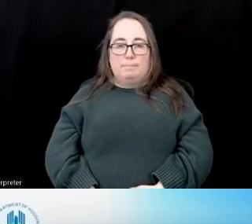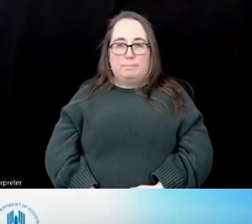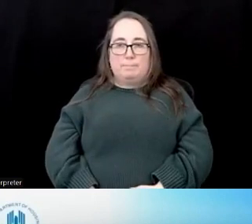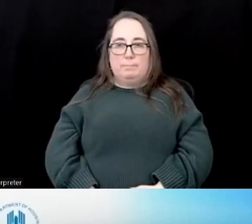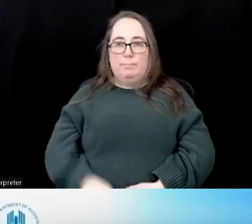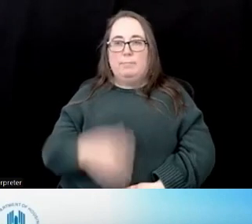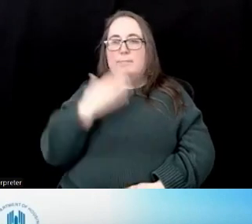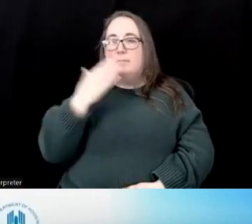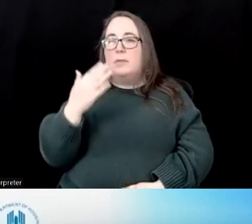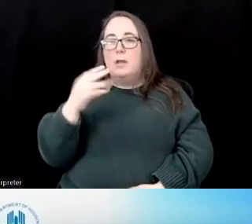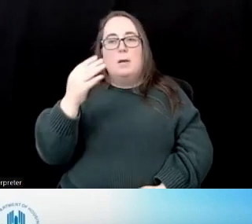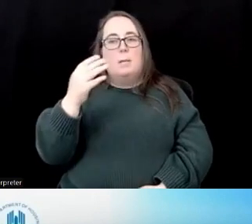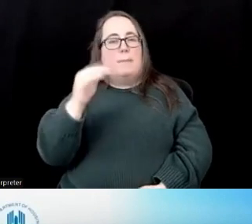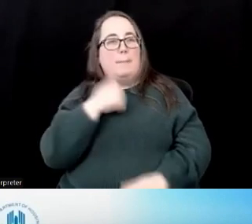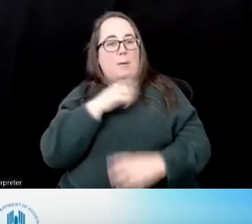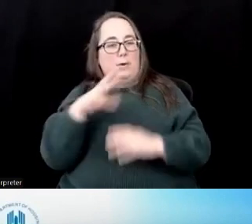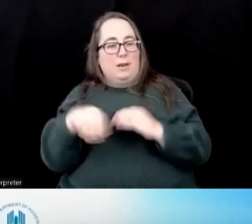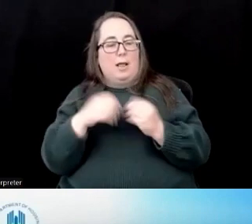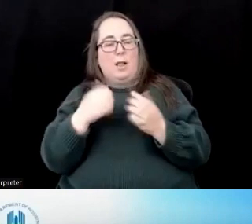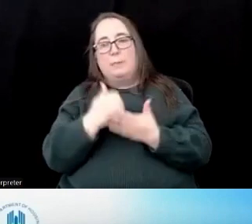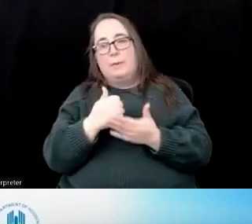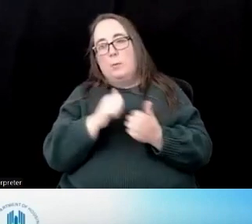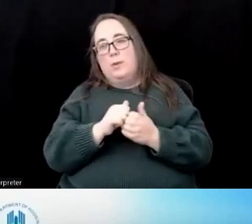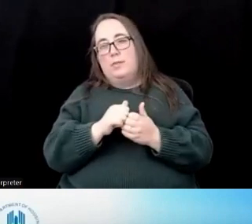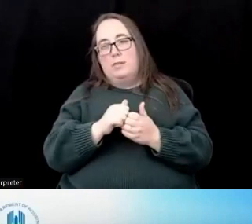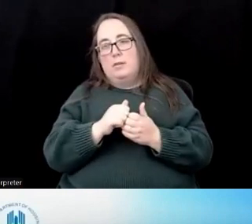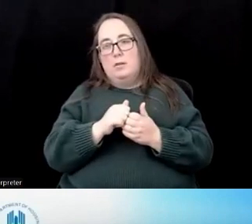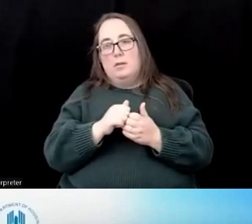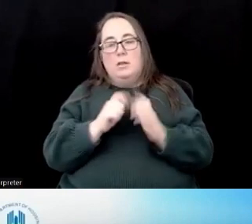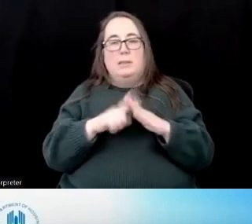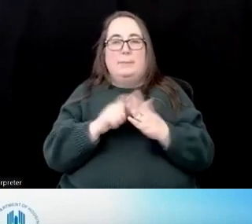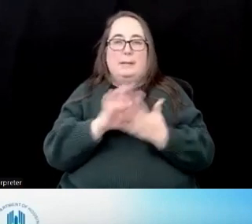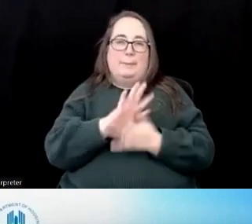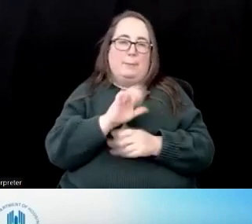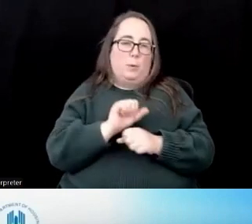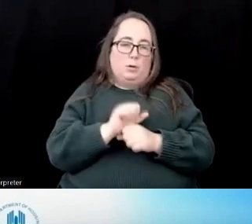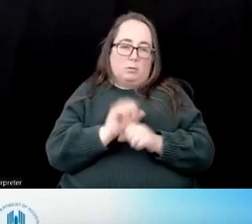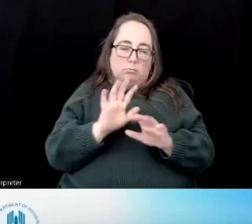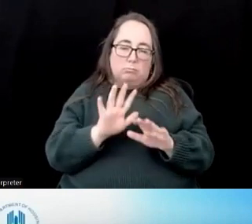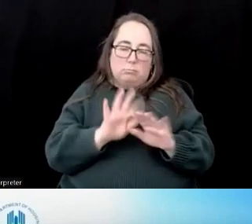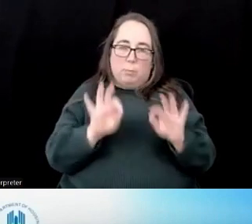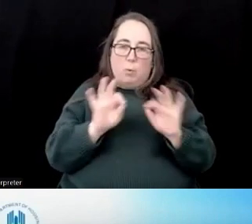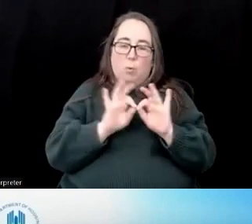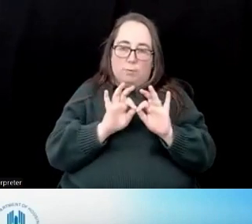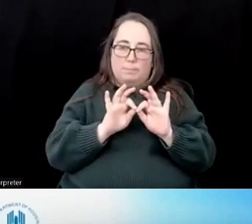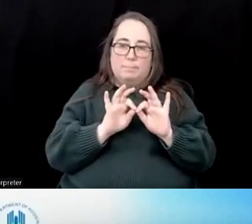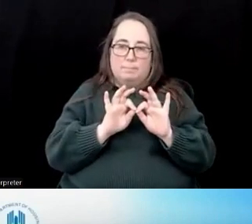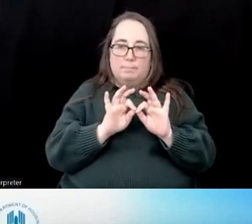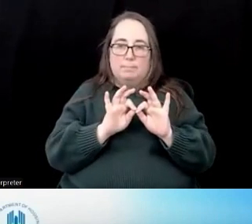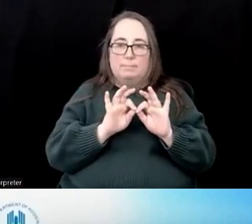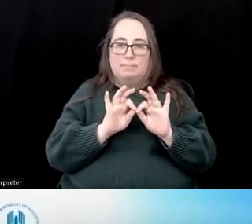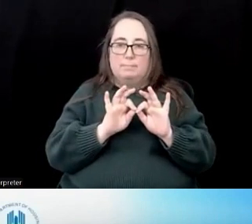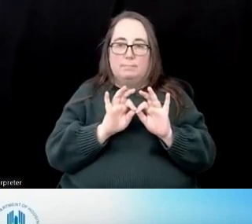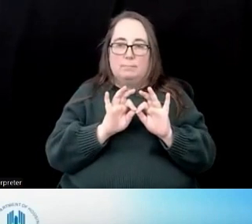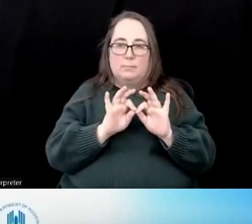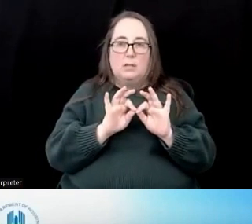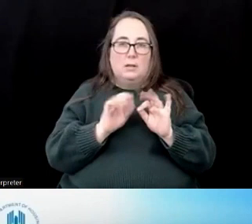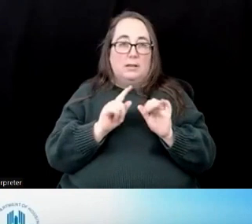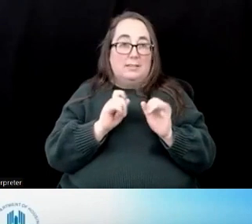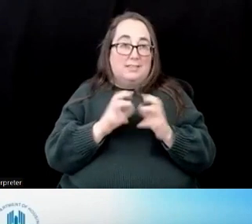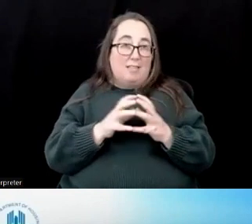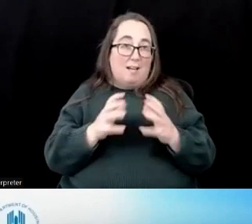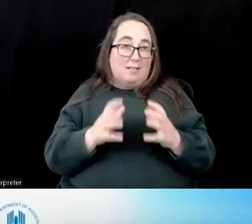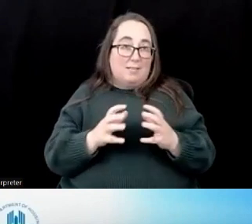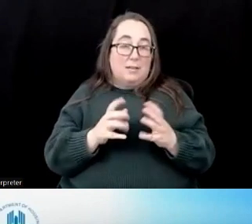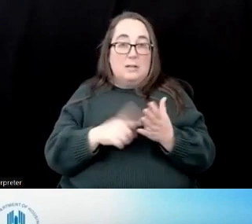I would also say that helping with the upfront paperwork is super important. It's a lot, and